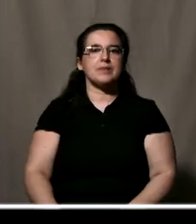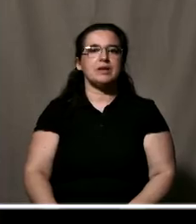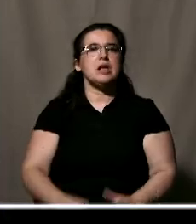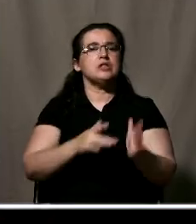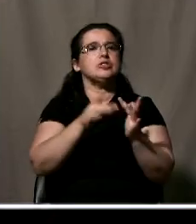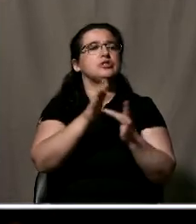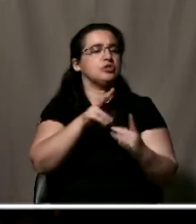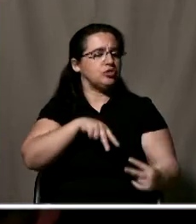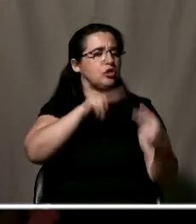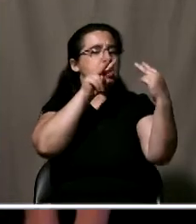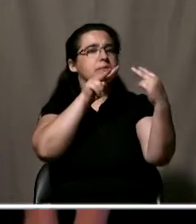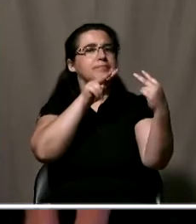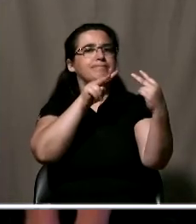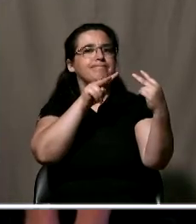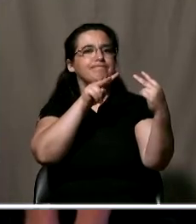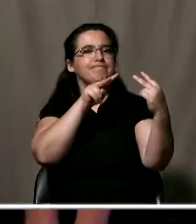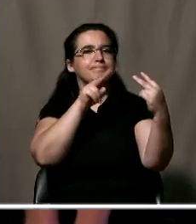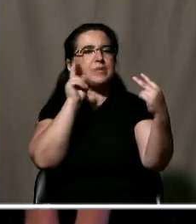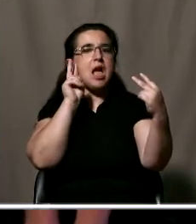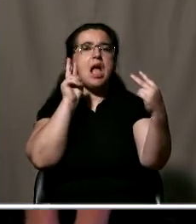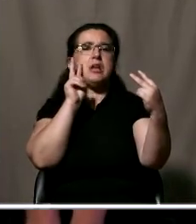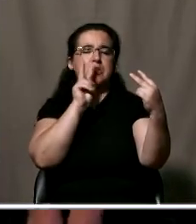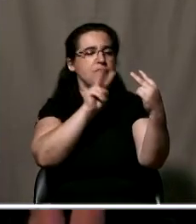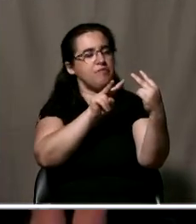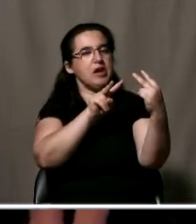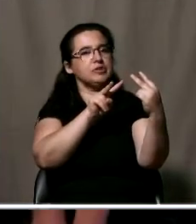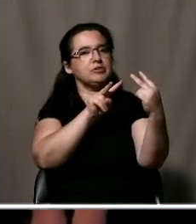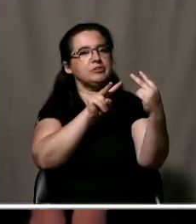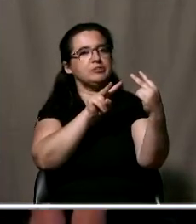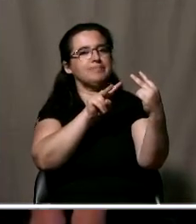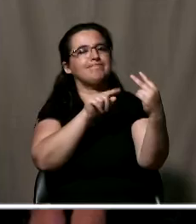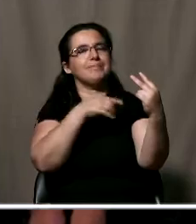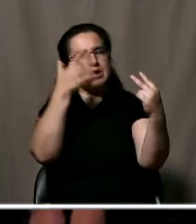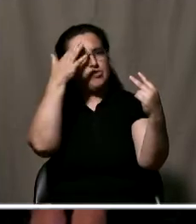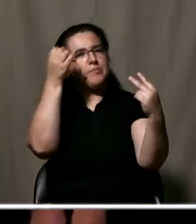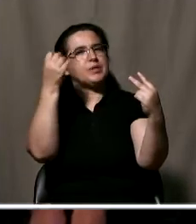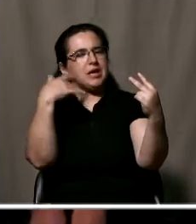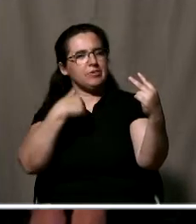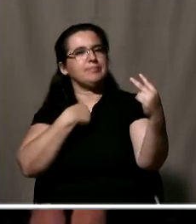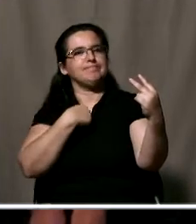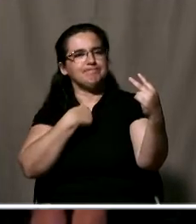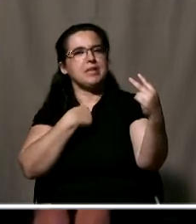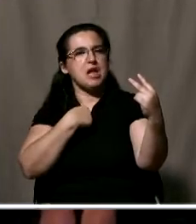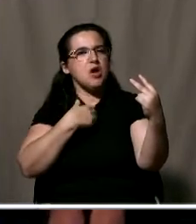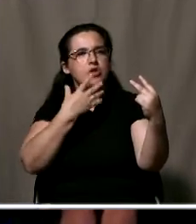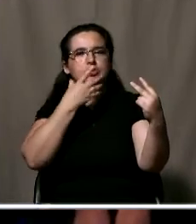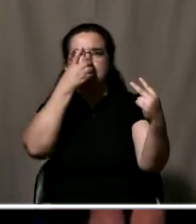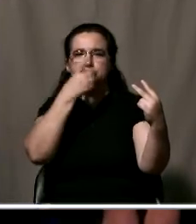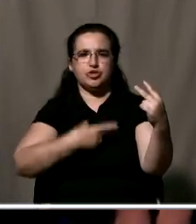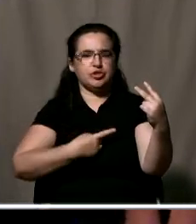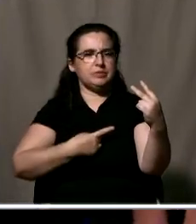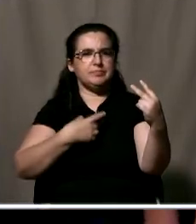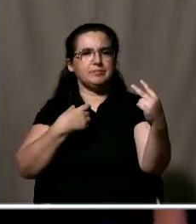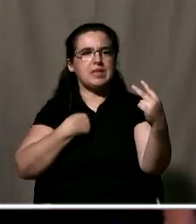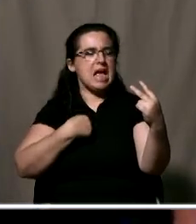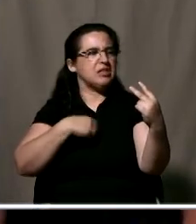que é que eu vejo quando olho para Jesus? I sense that I'm not merely skin covering bones. Eu entendo que não sou apenas pele em cima I'm de not ossos. A genetic accident. Eu não